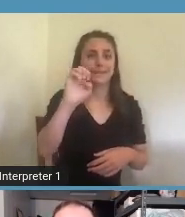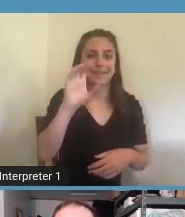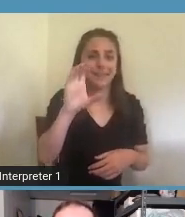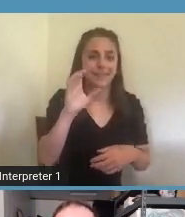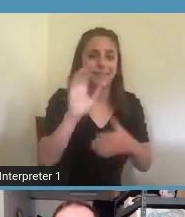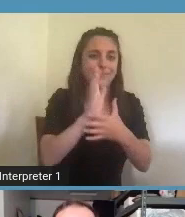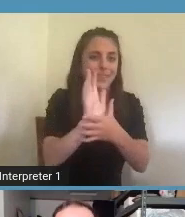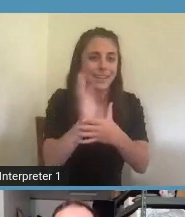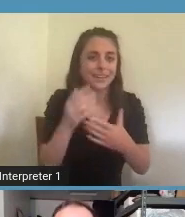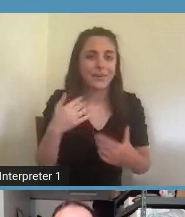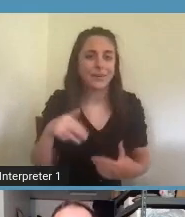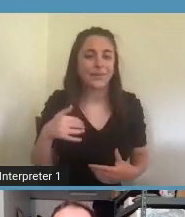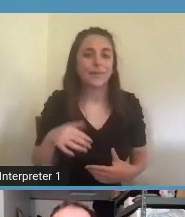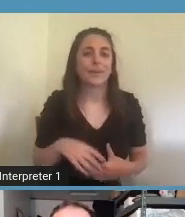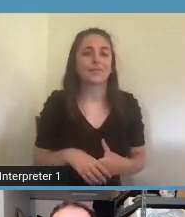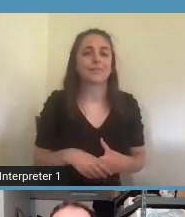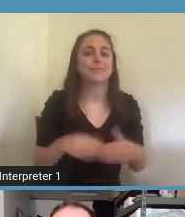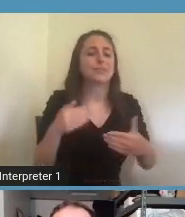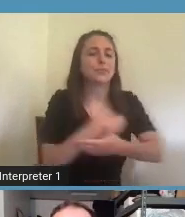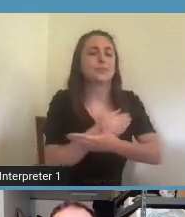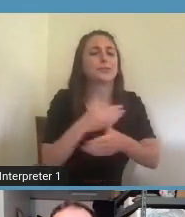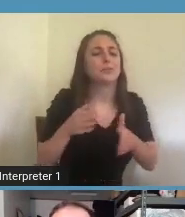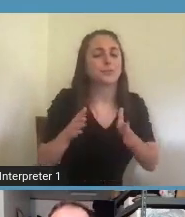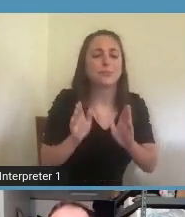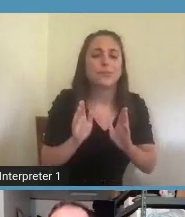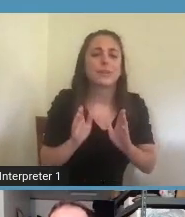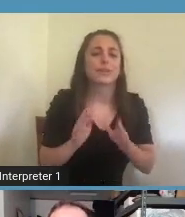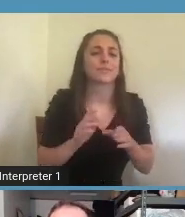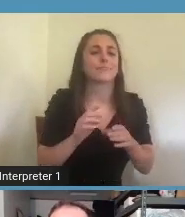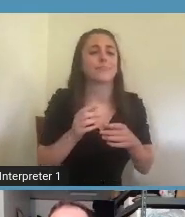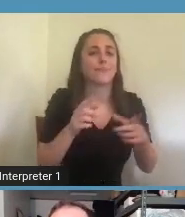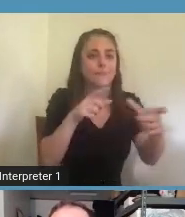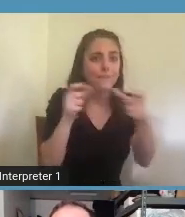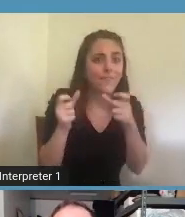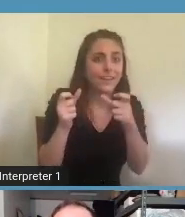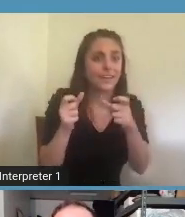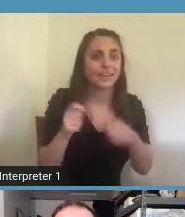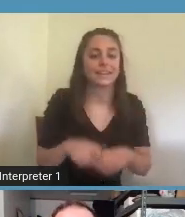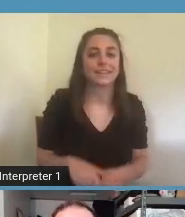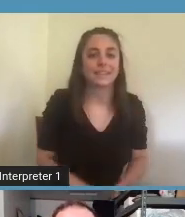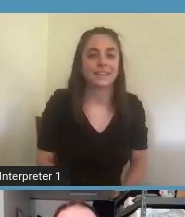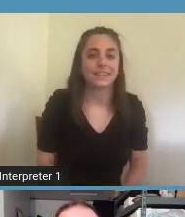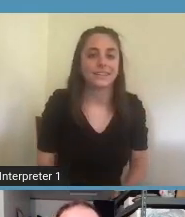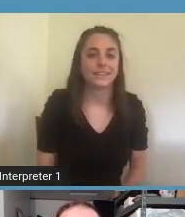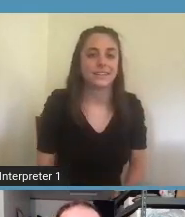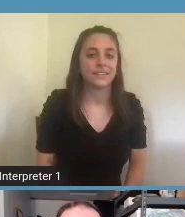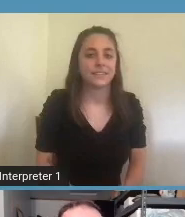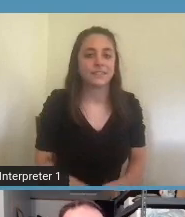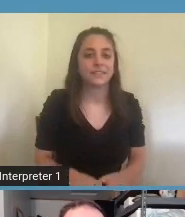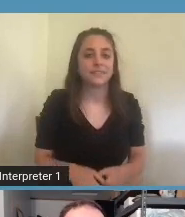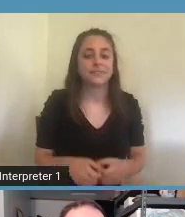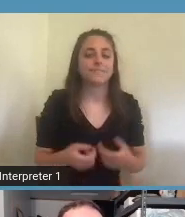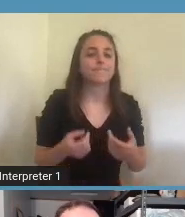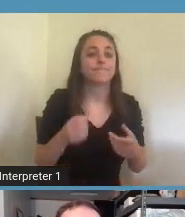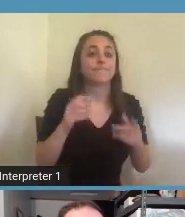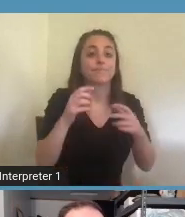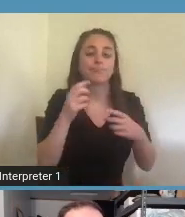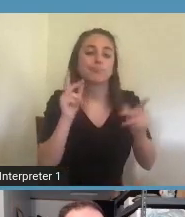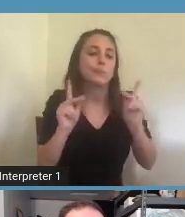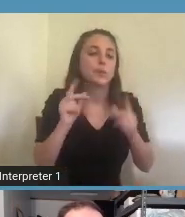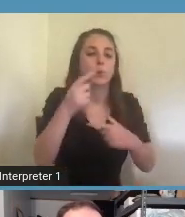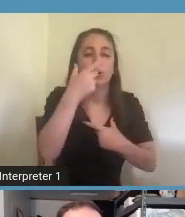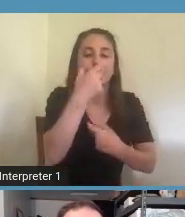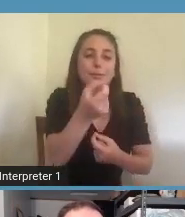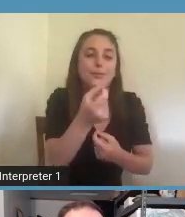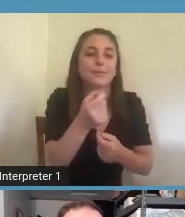to get video content very quickly into the eyes of interested viewers. So we have a video similar